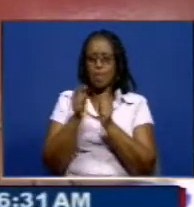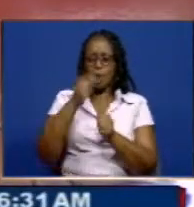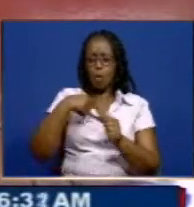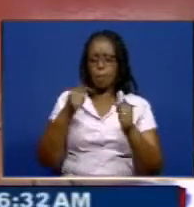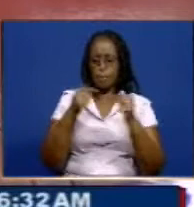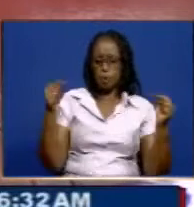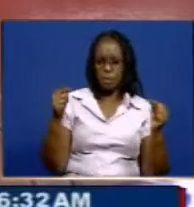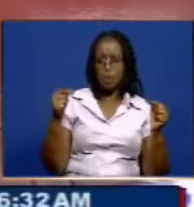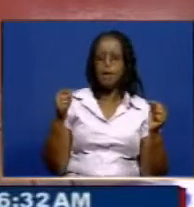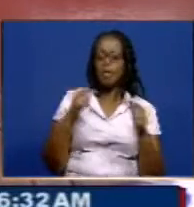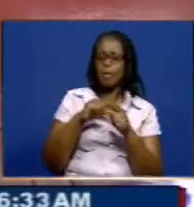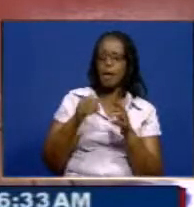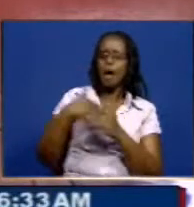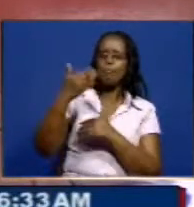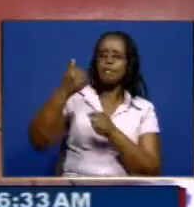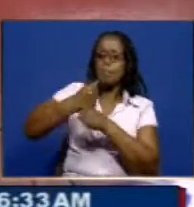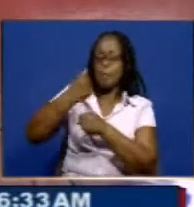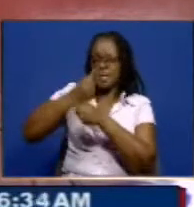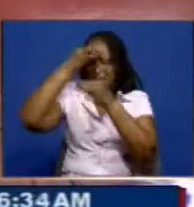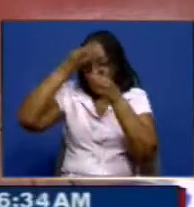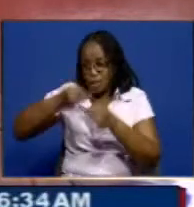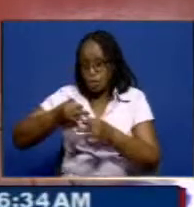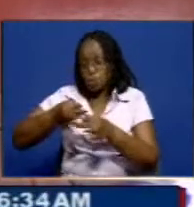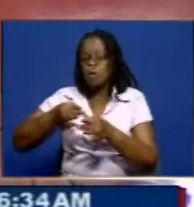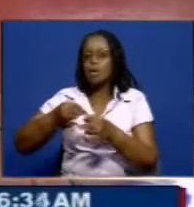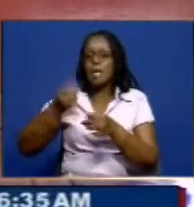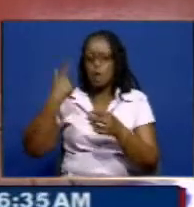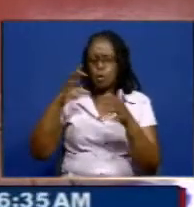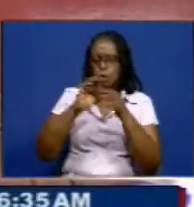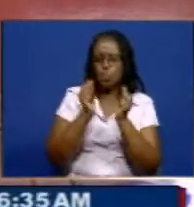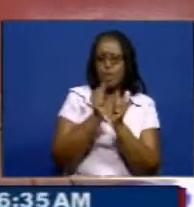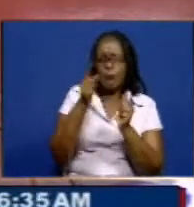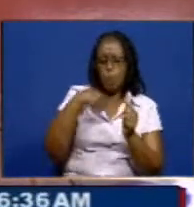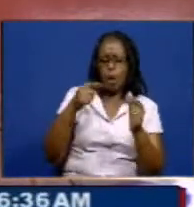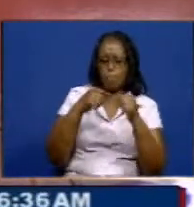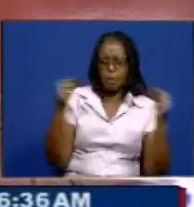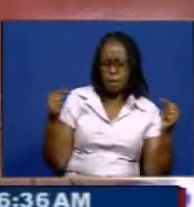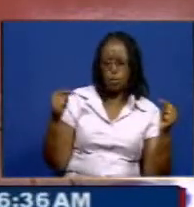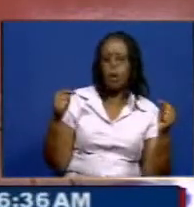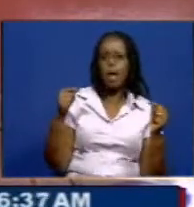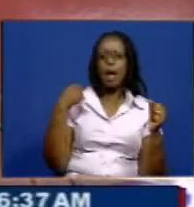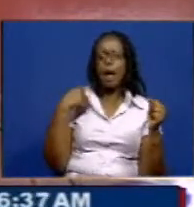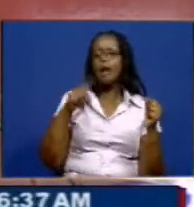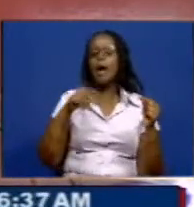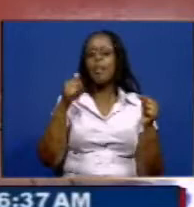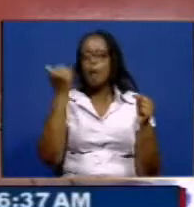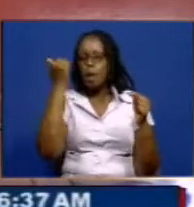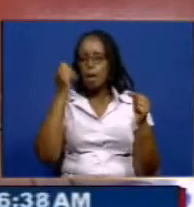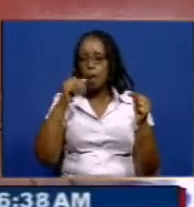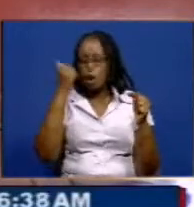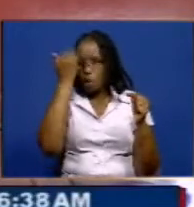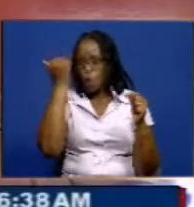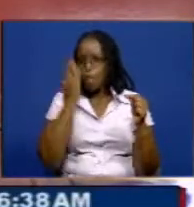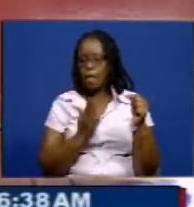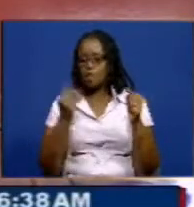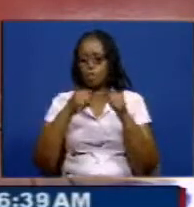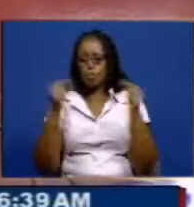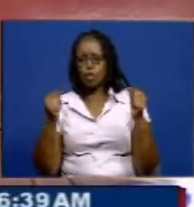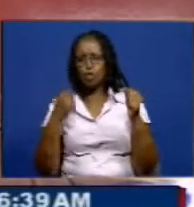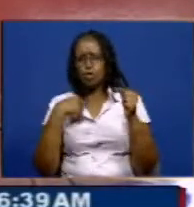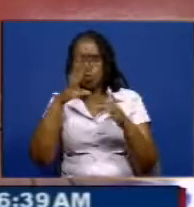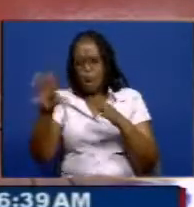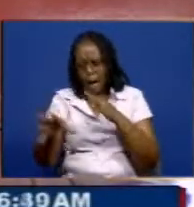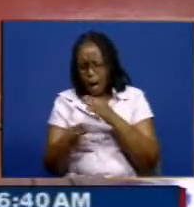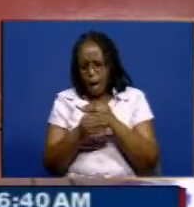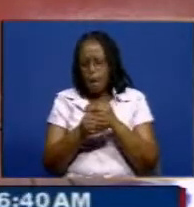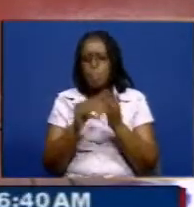composite decision in respect of our objection and Learned Senior's objection to put in additional documents in